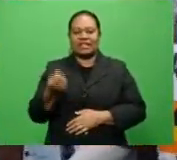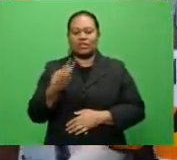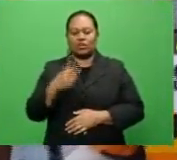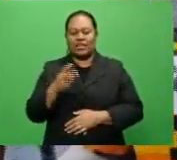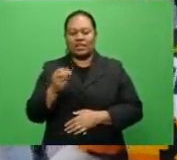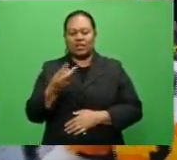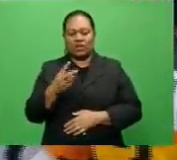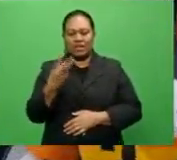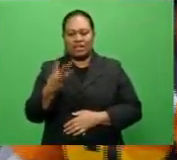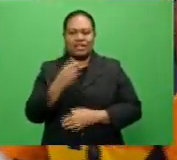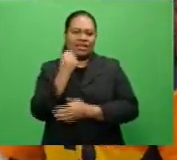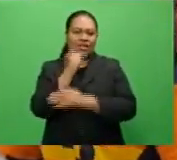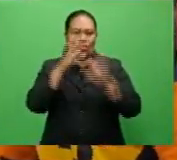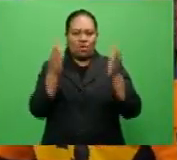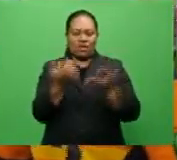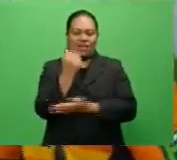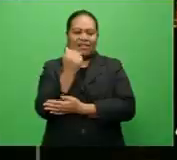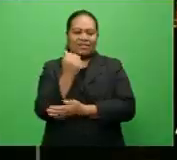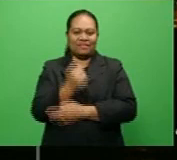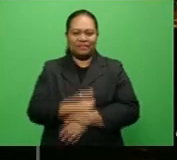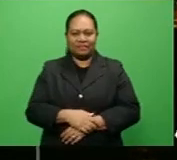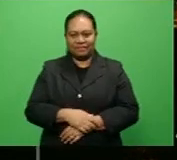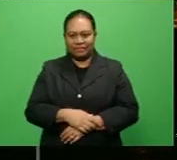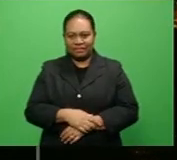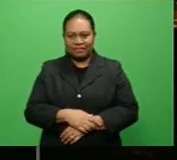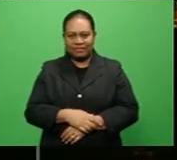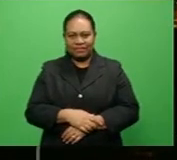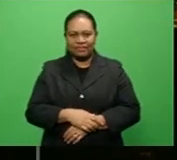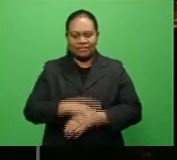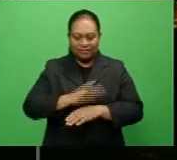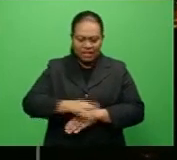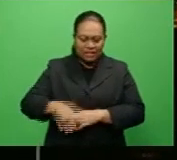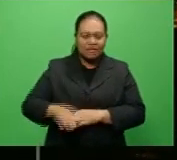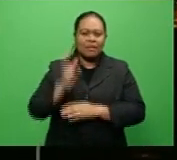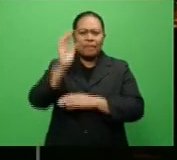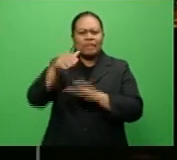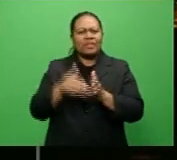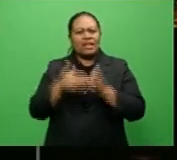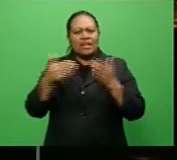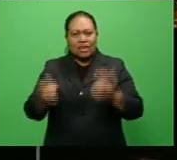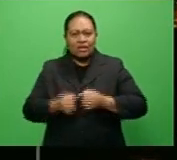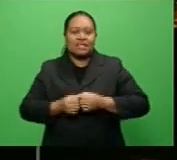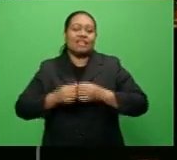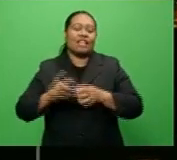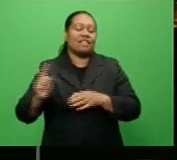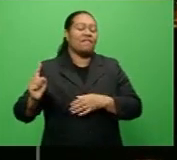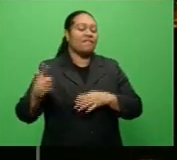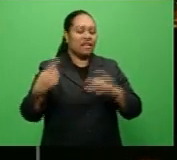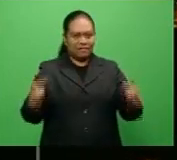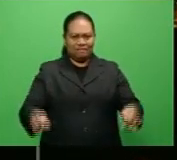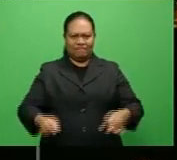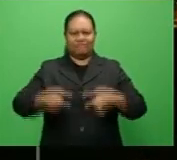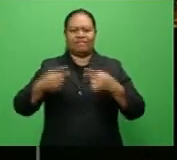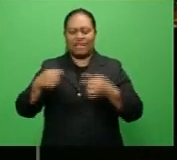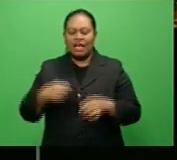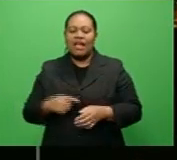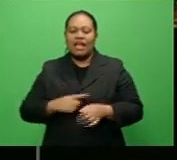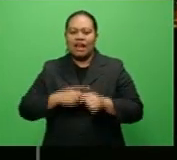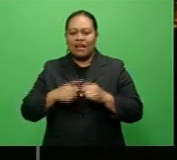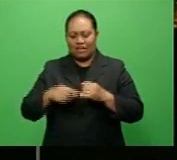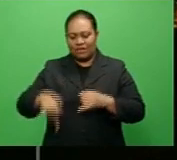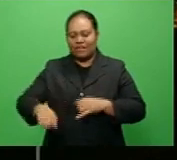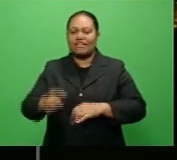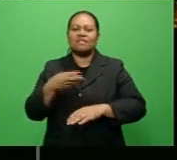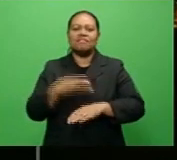Karleni Tavi, FBC Sports. Basketball Fiji will officially kick off its first tournament at the end of this month. Chief